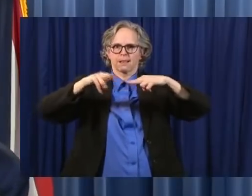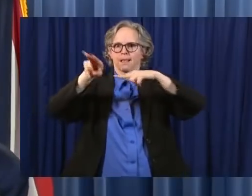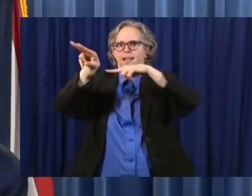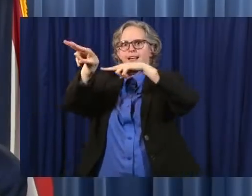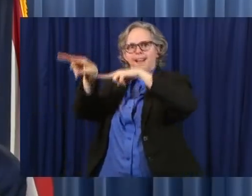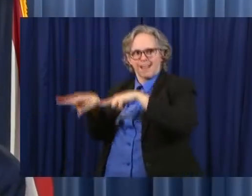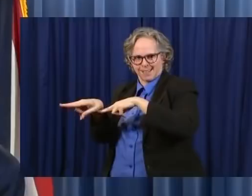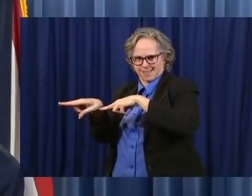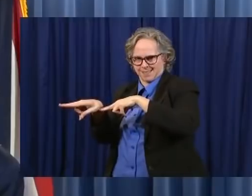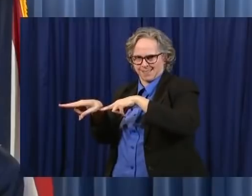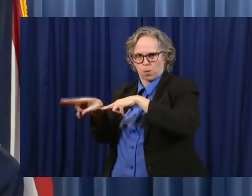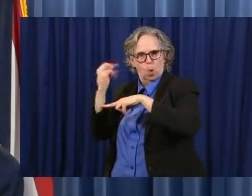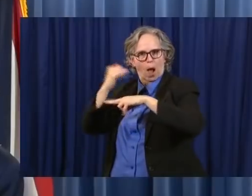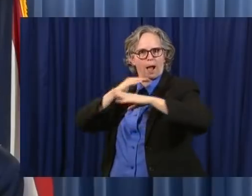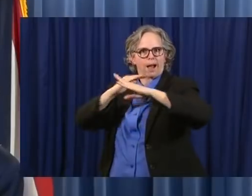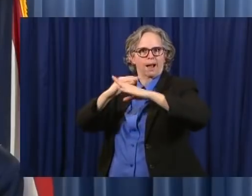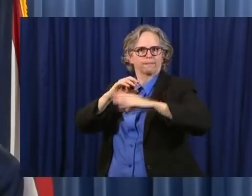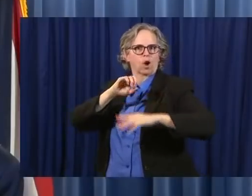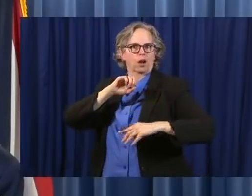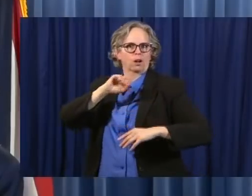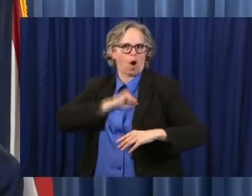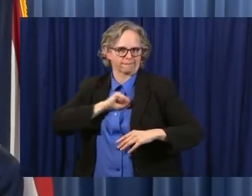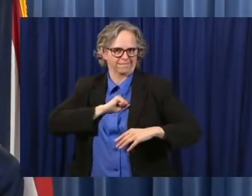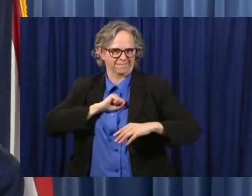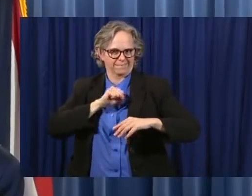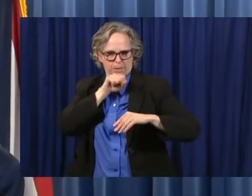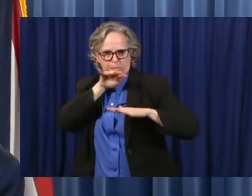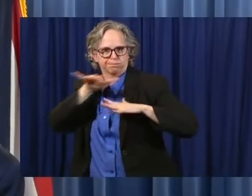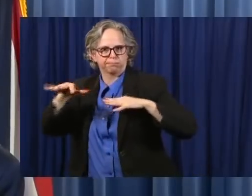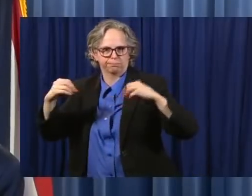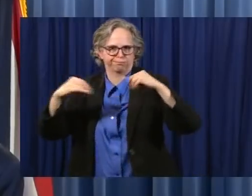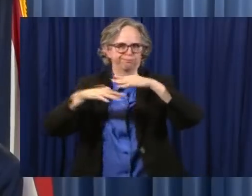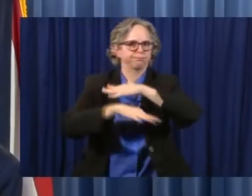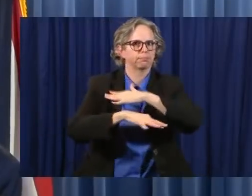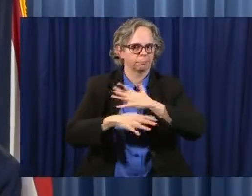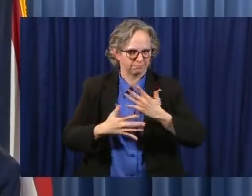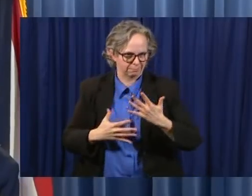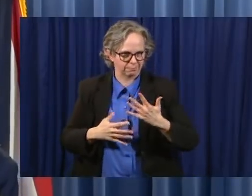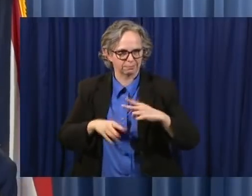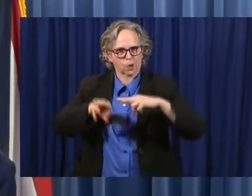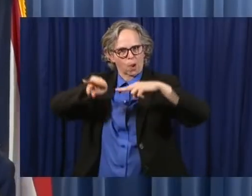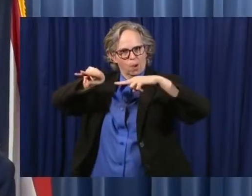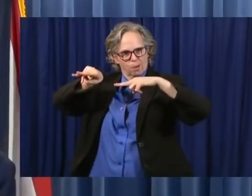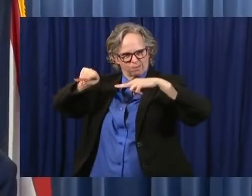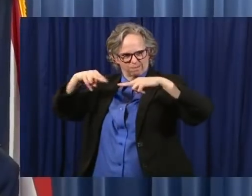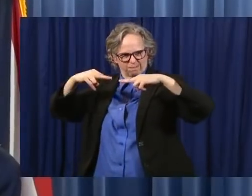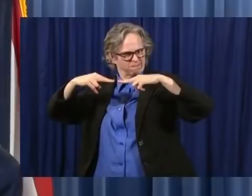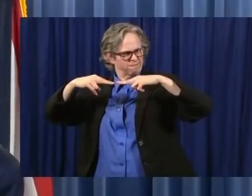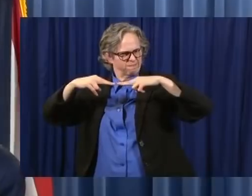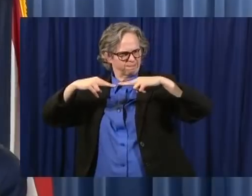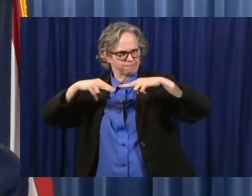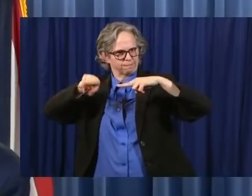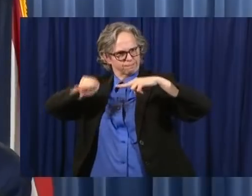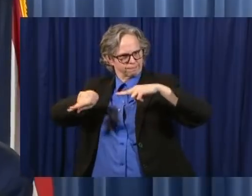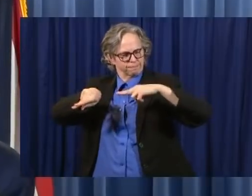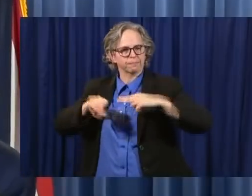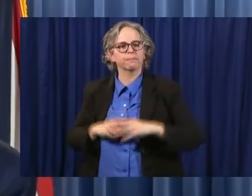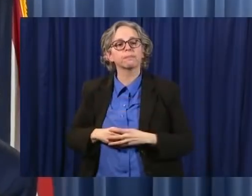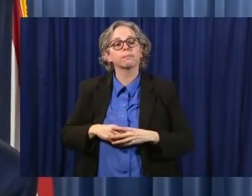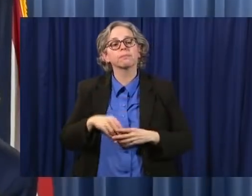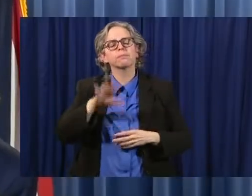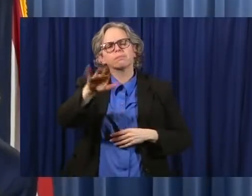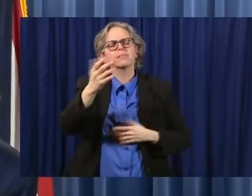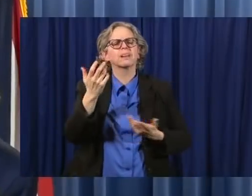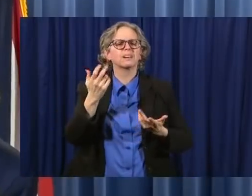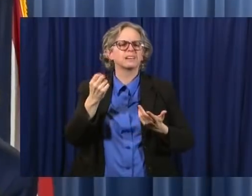Sorry. Director, let me ask a question in regard to the staff and protection of staff.